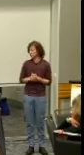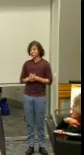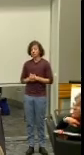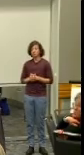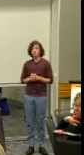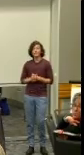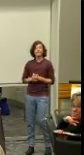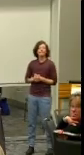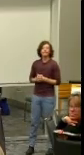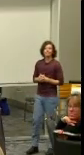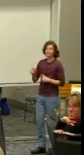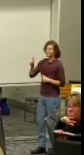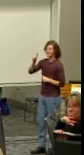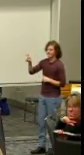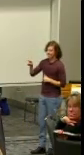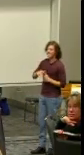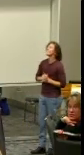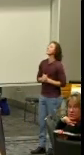My question was